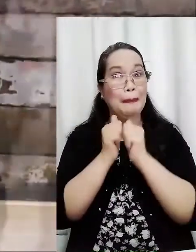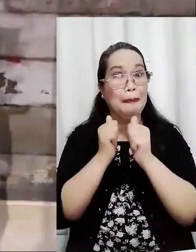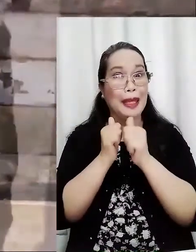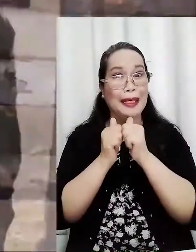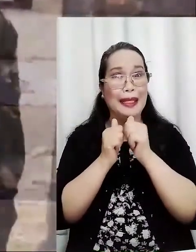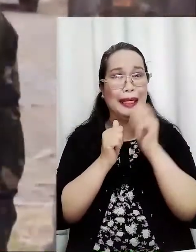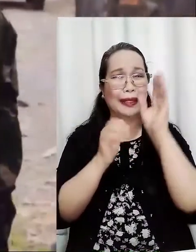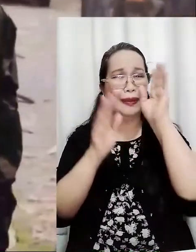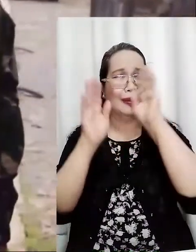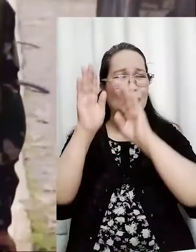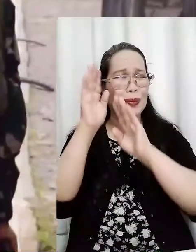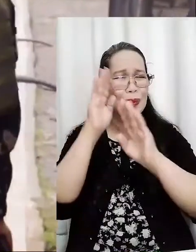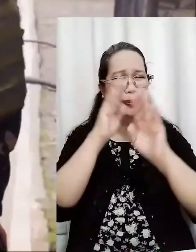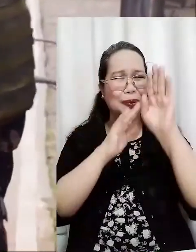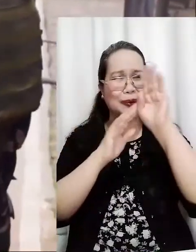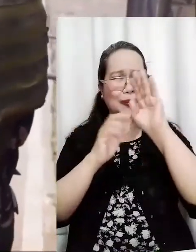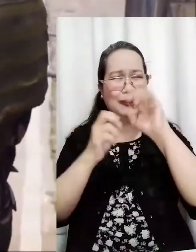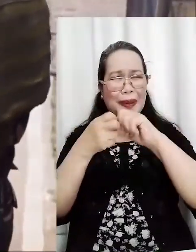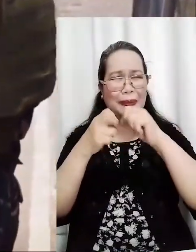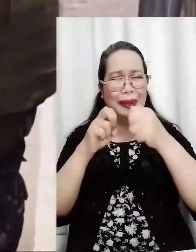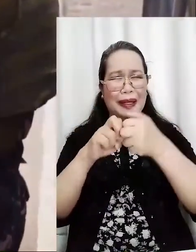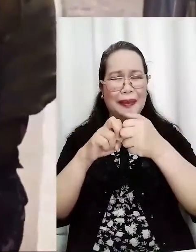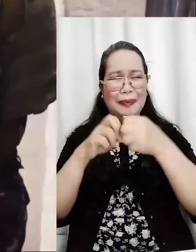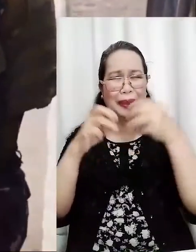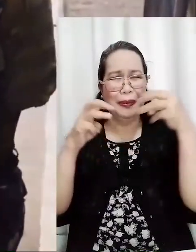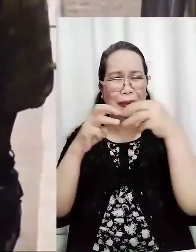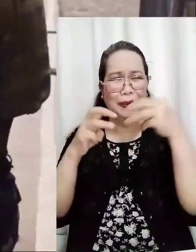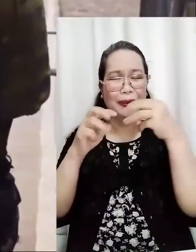conflict, became an area